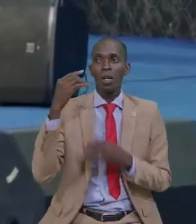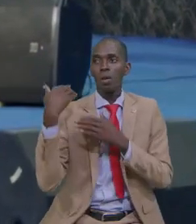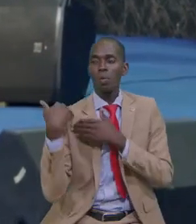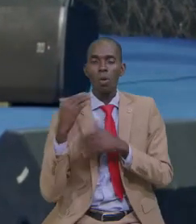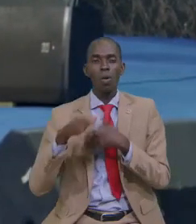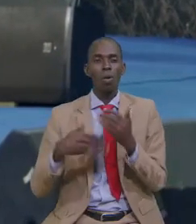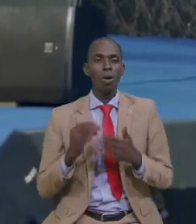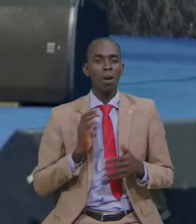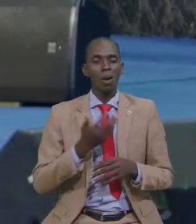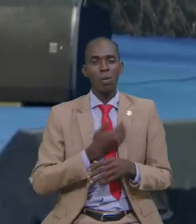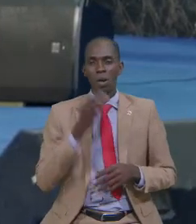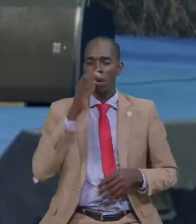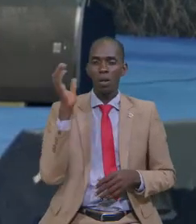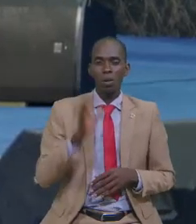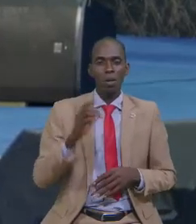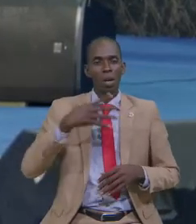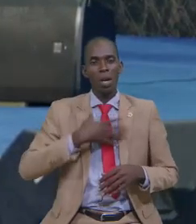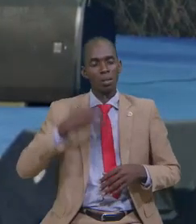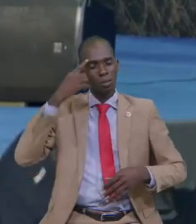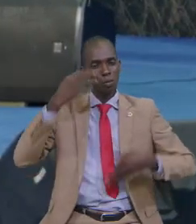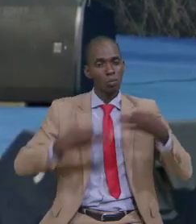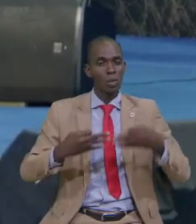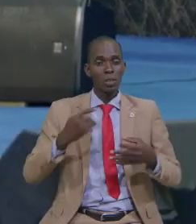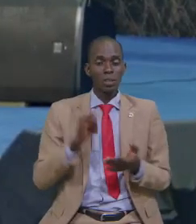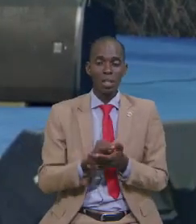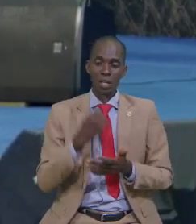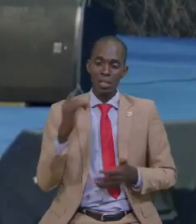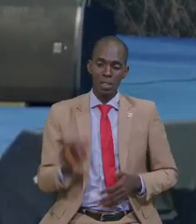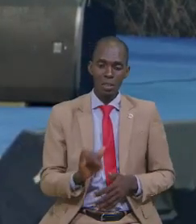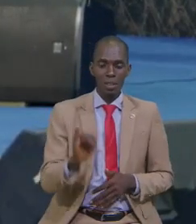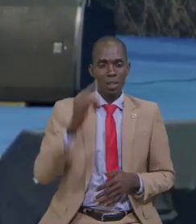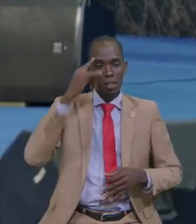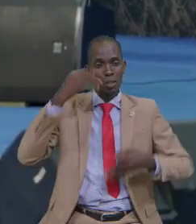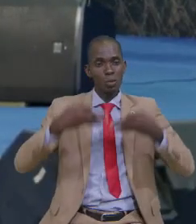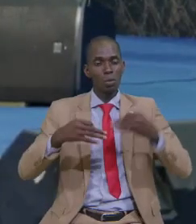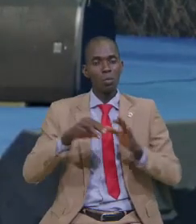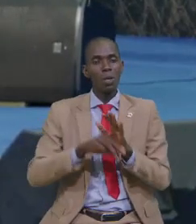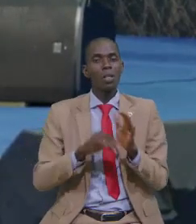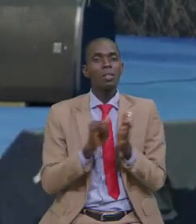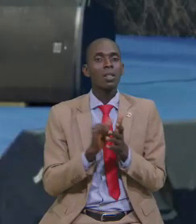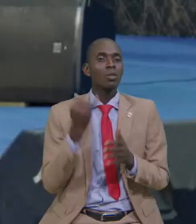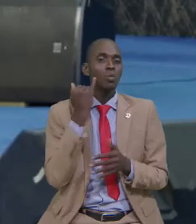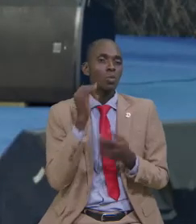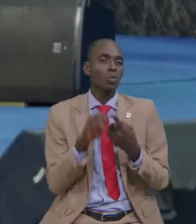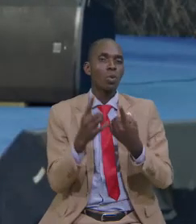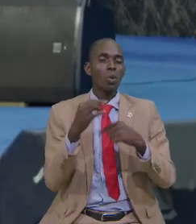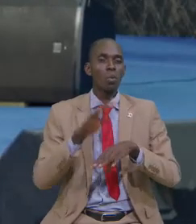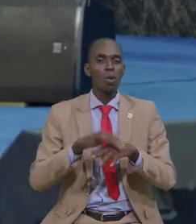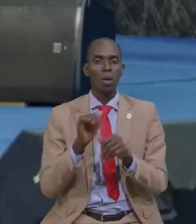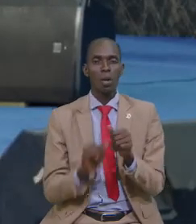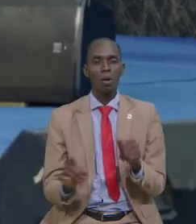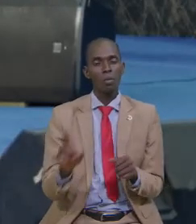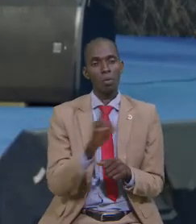the eternal judgment that shall come upon everyone. Those who believe,